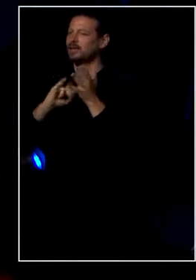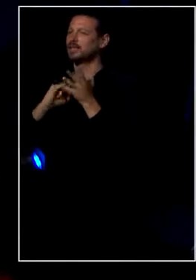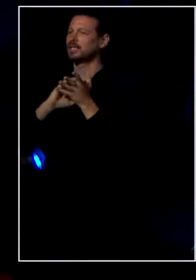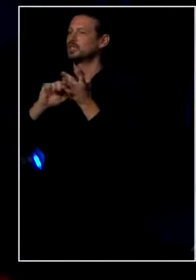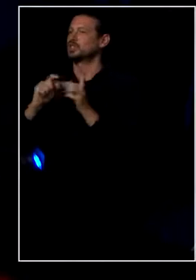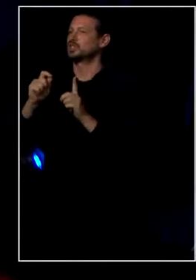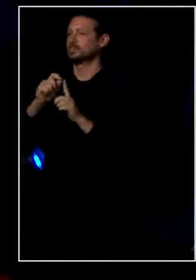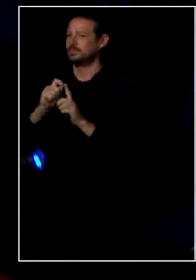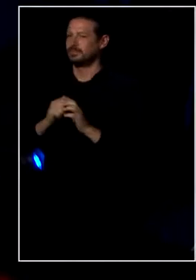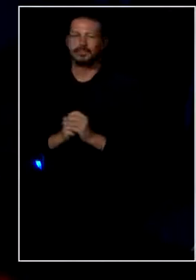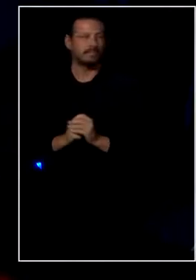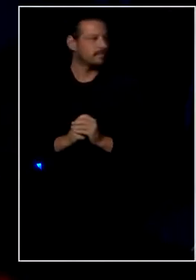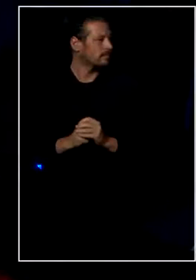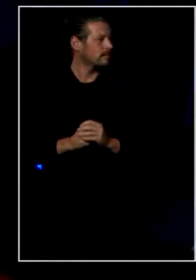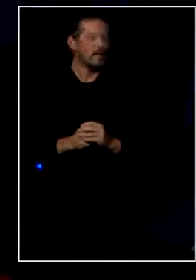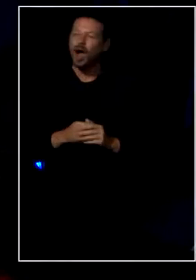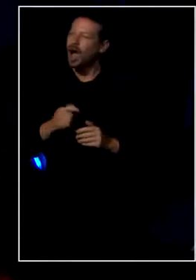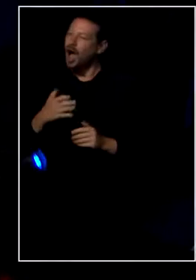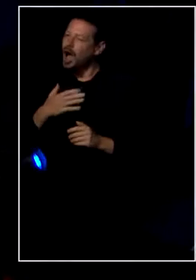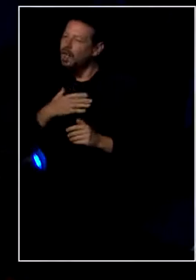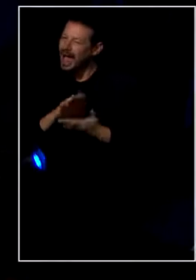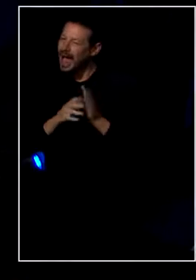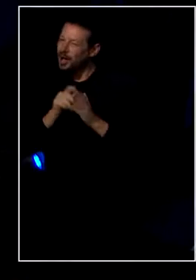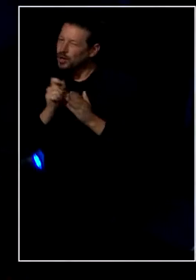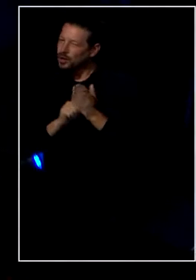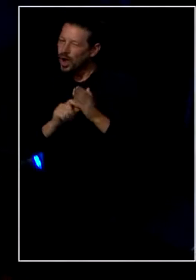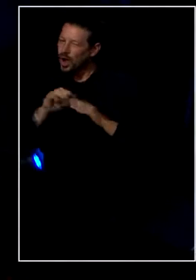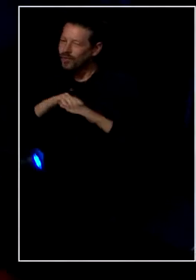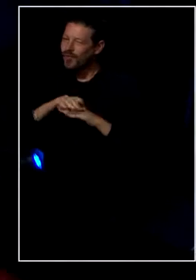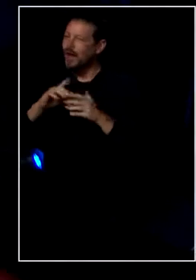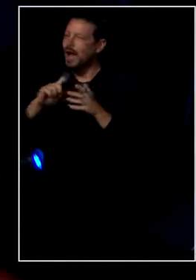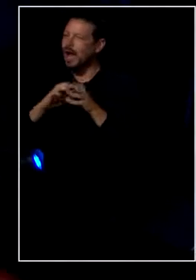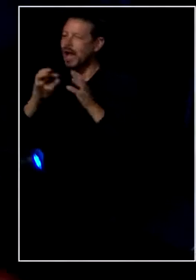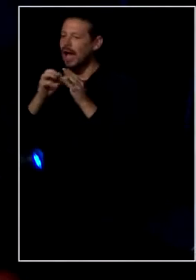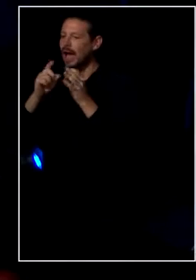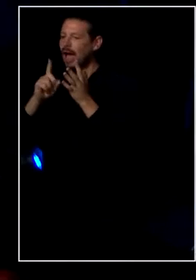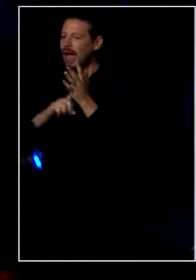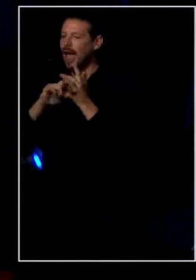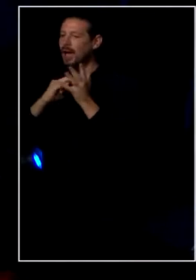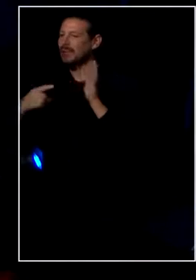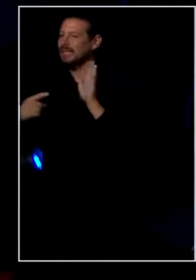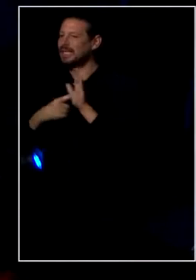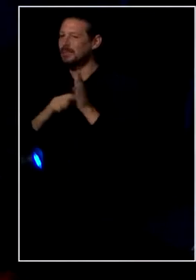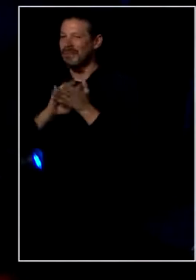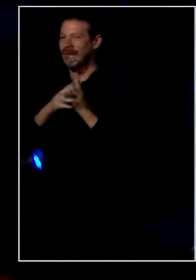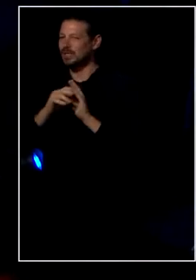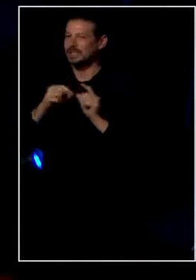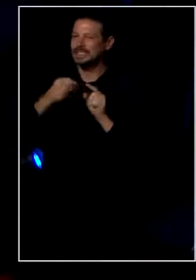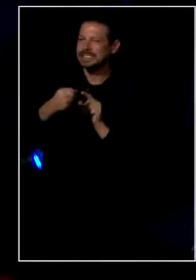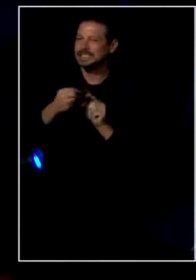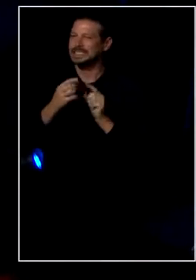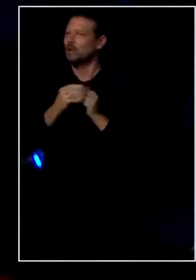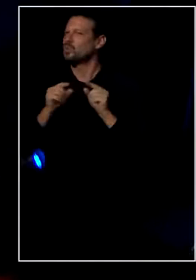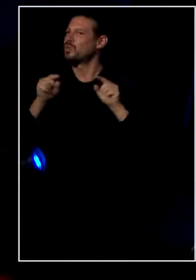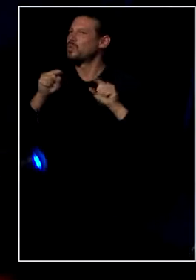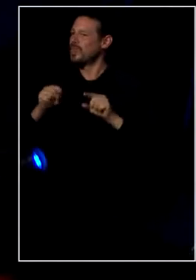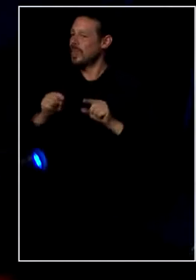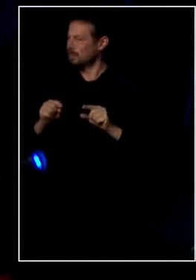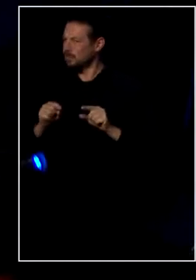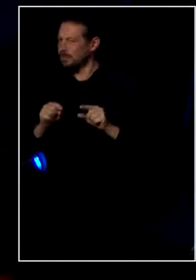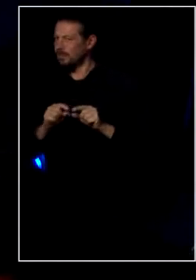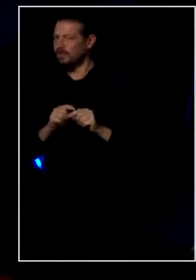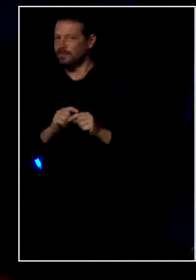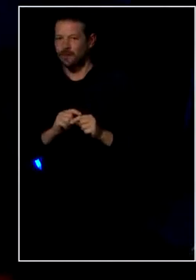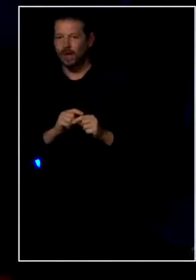your wrestling with ableism and your ingrained ableism really interesting. What does your, or did